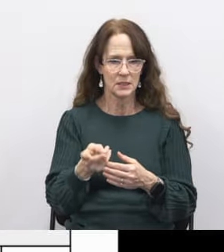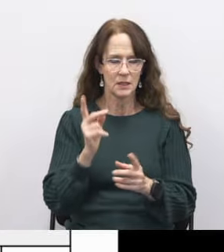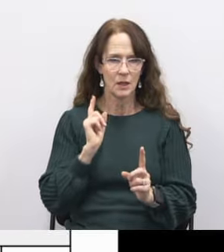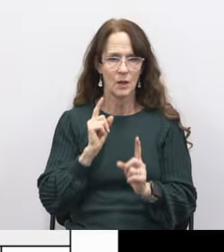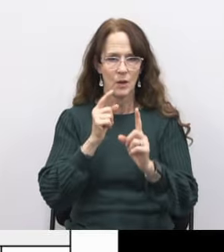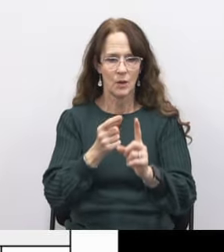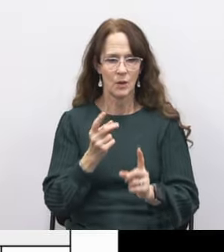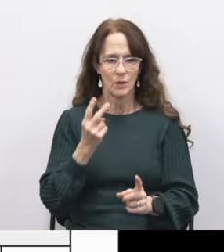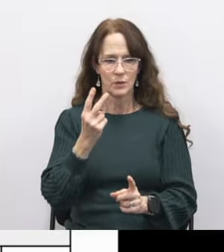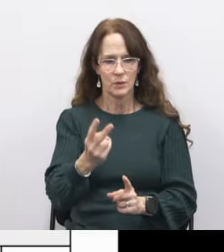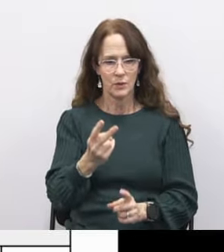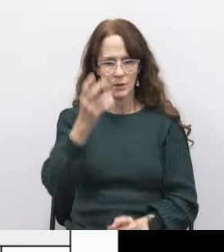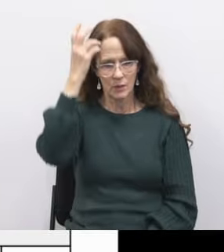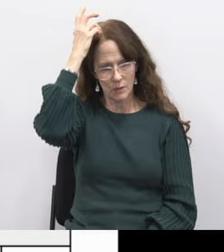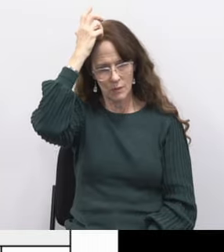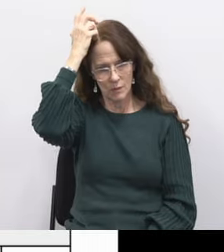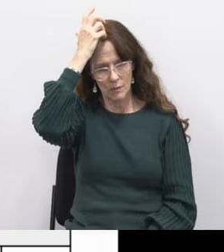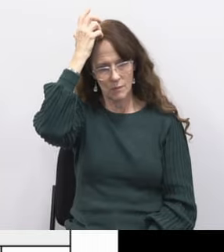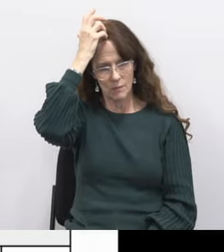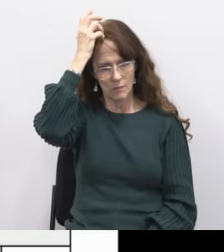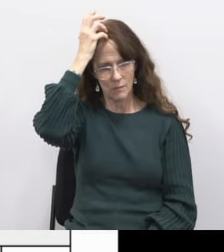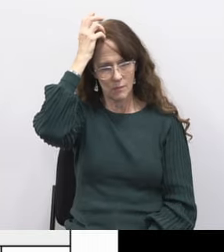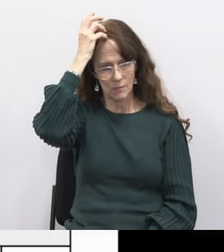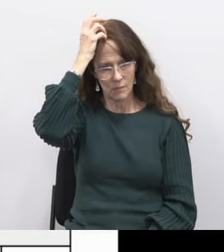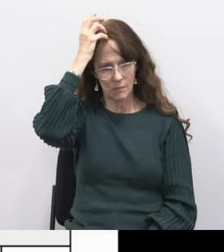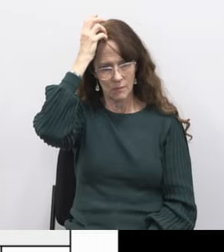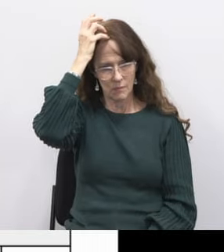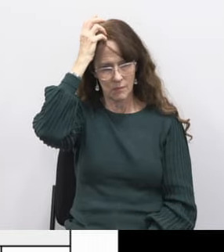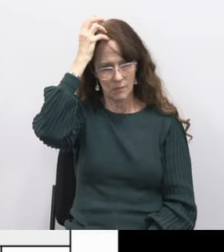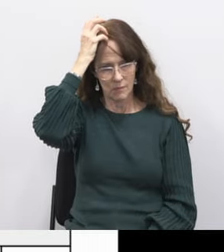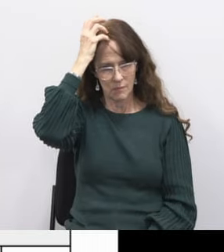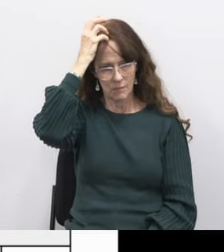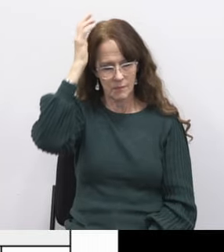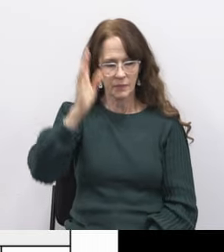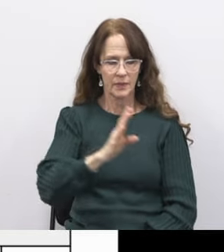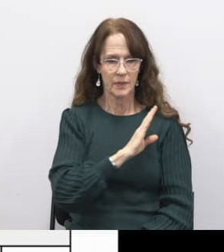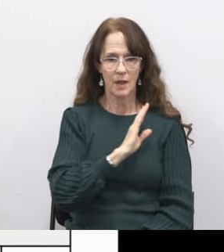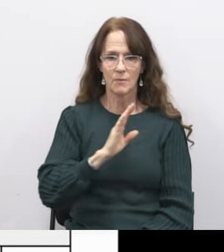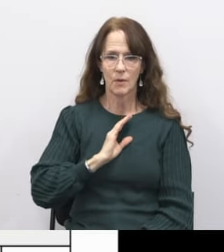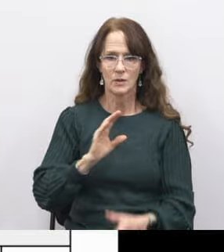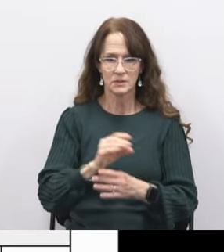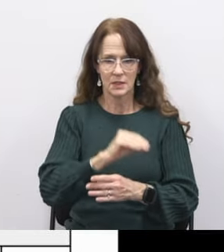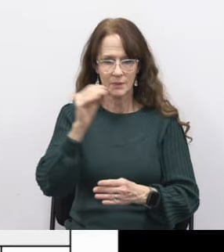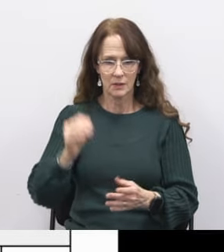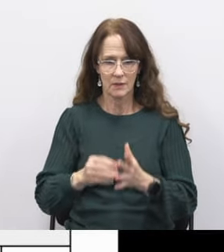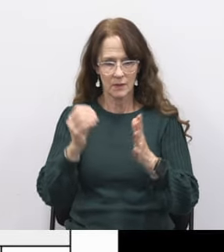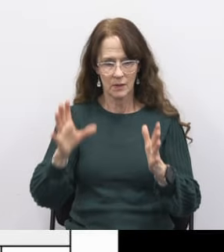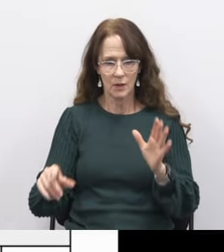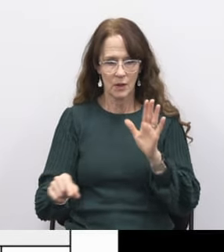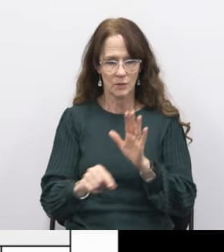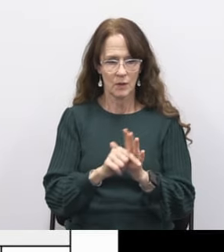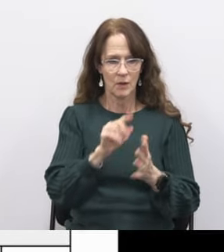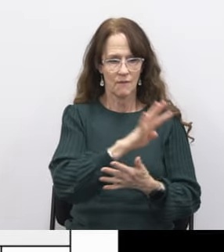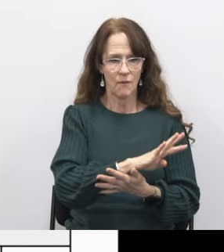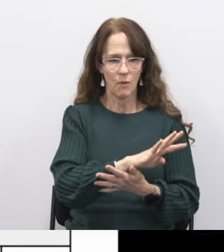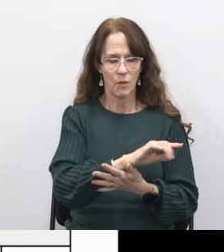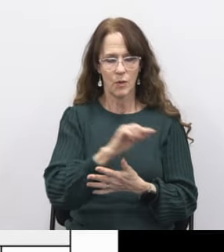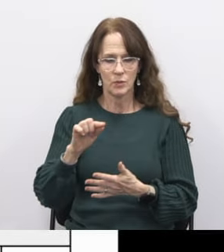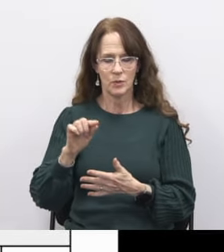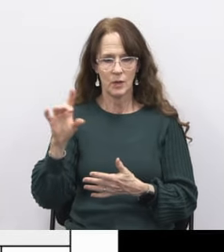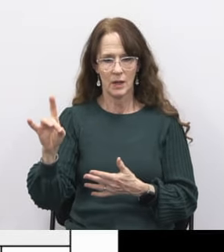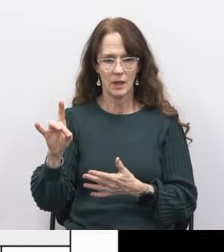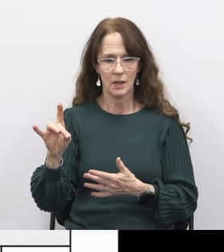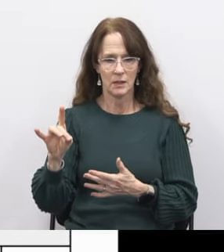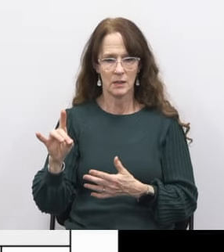2. Goal 2 is the board's goal 2 is the percentage of students in grades 4 through 8 scoring at the